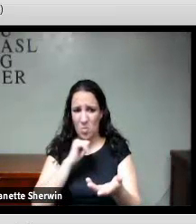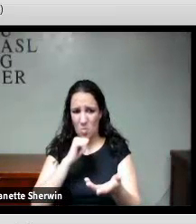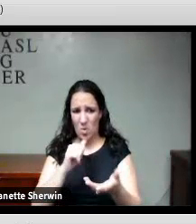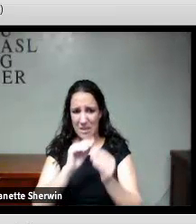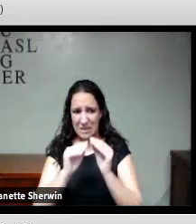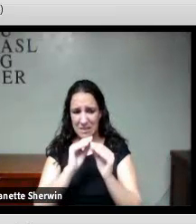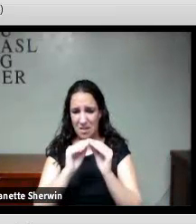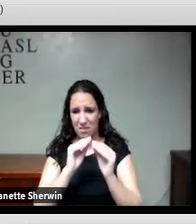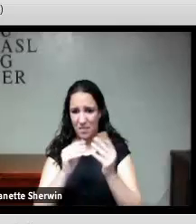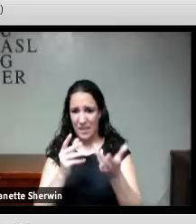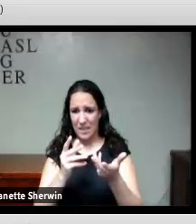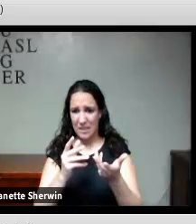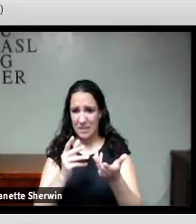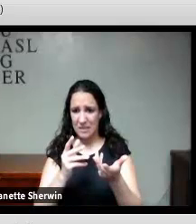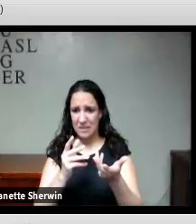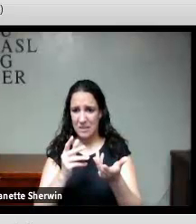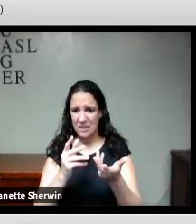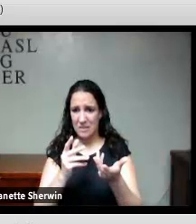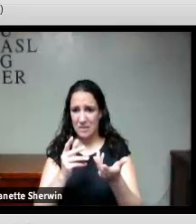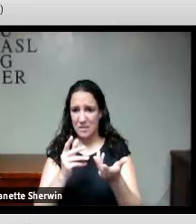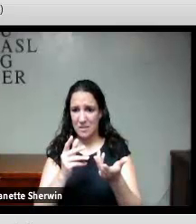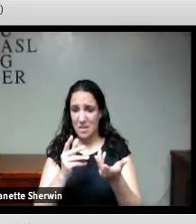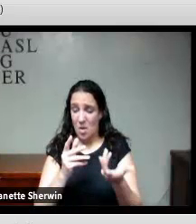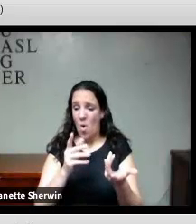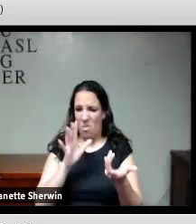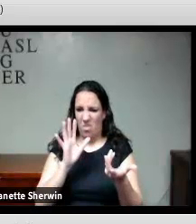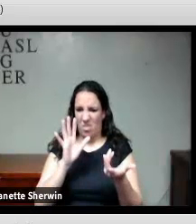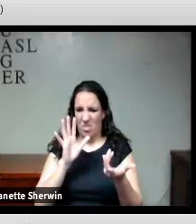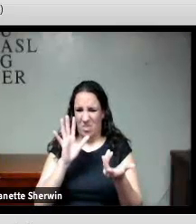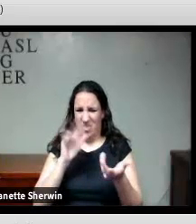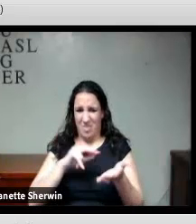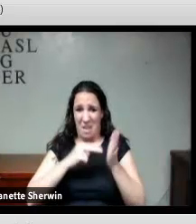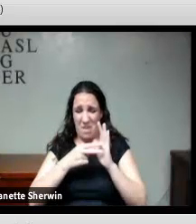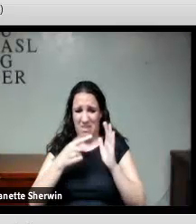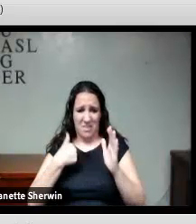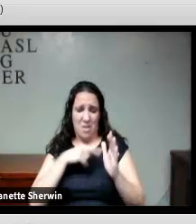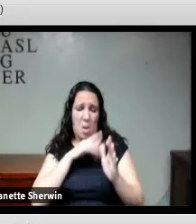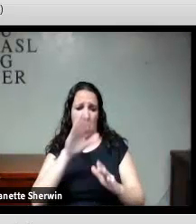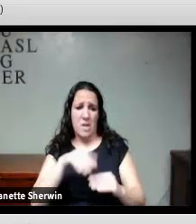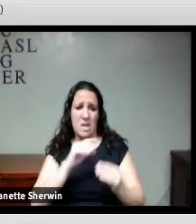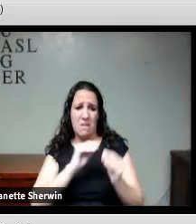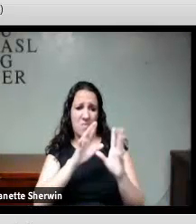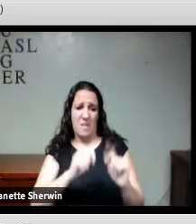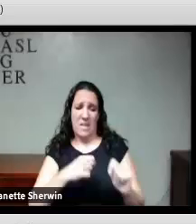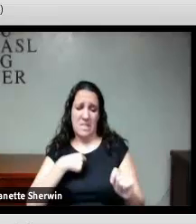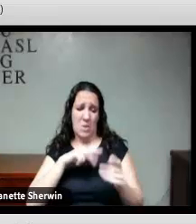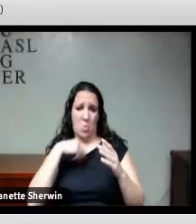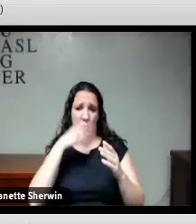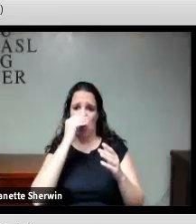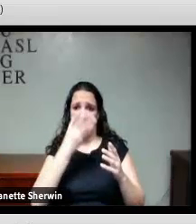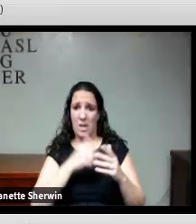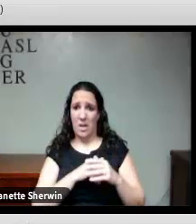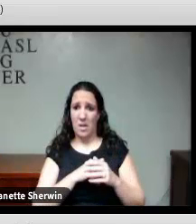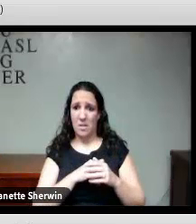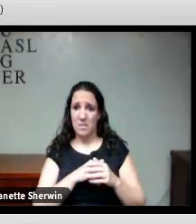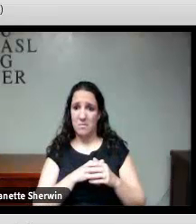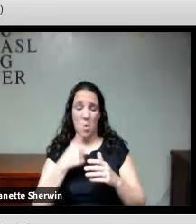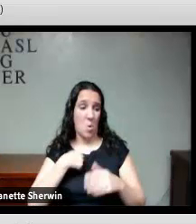Jan says, we never fix anything. We don't care. That's what you hear when people say it happens all the time. Or as Mark said, we're just plain